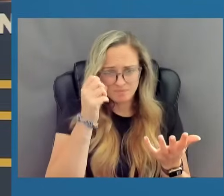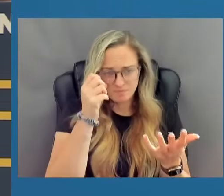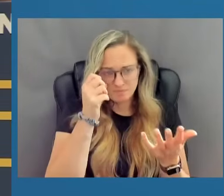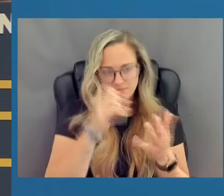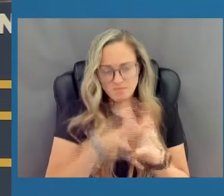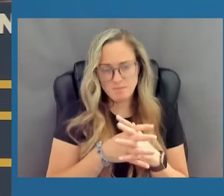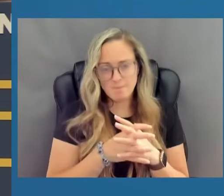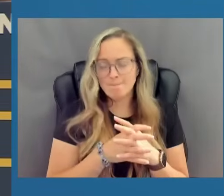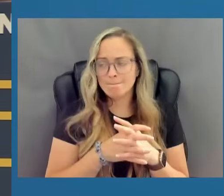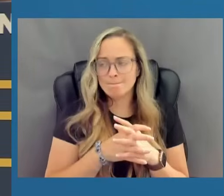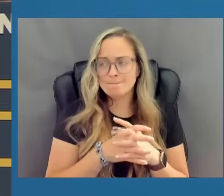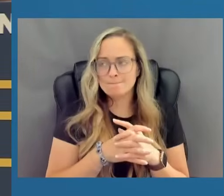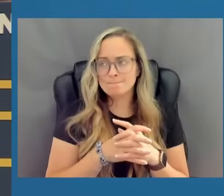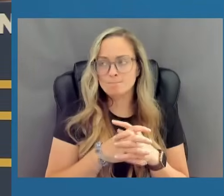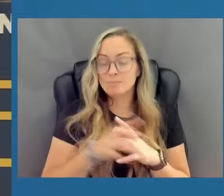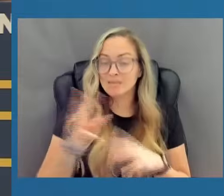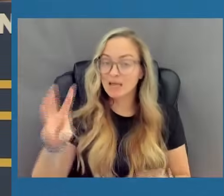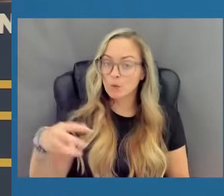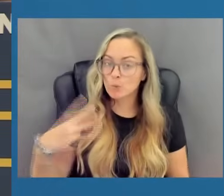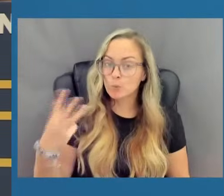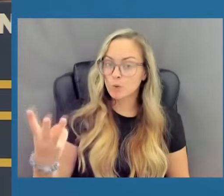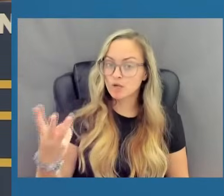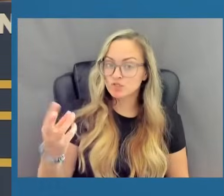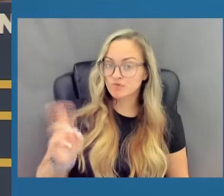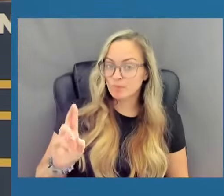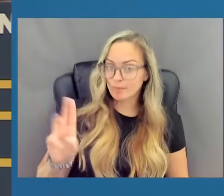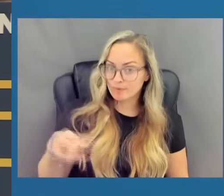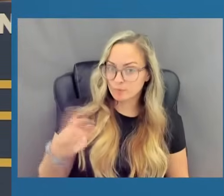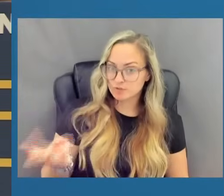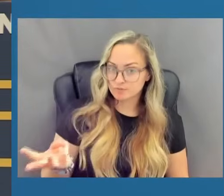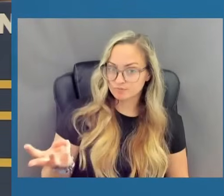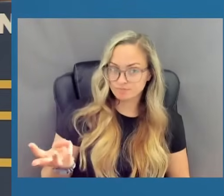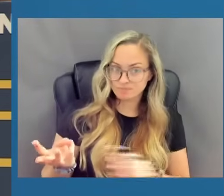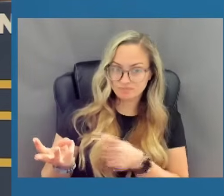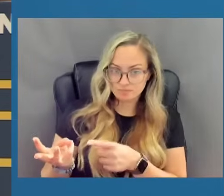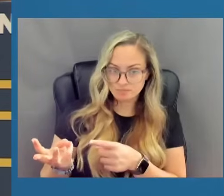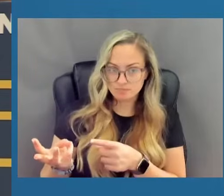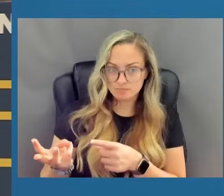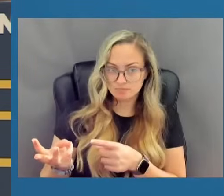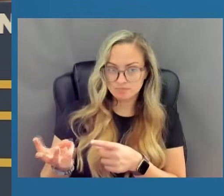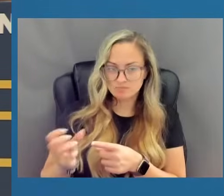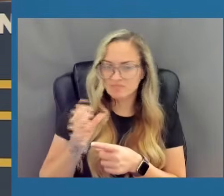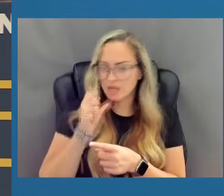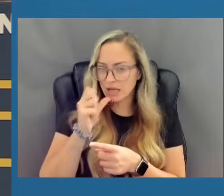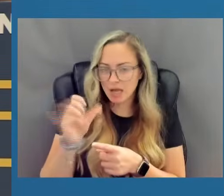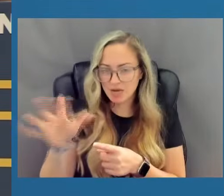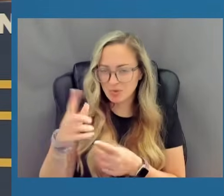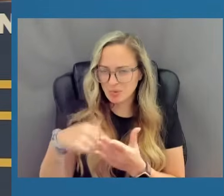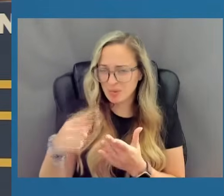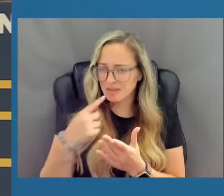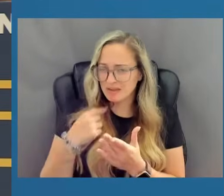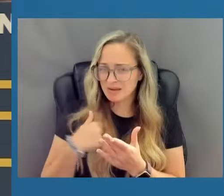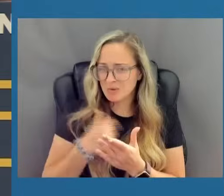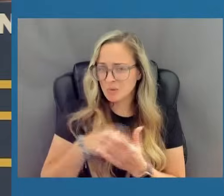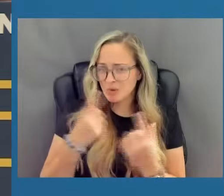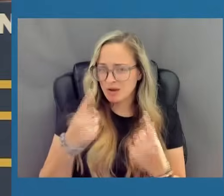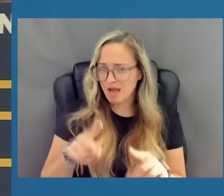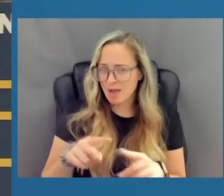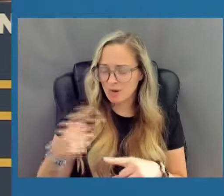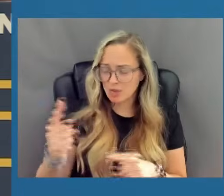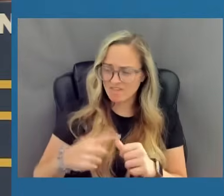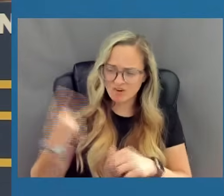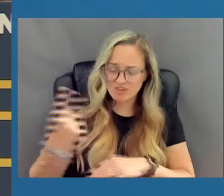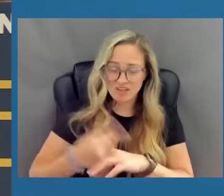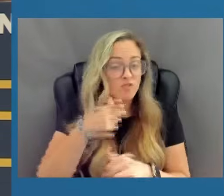And the fact that Washington, Republicans in Washington, are not doing what we were told would happen on day one. Remember this